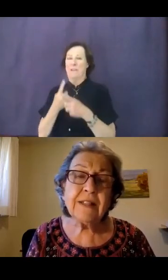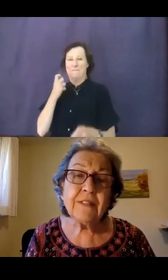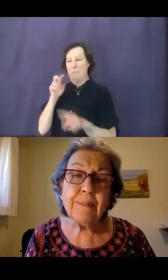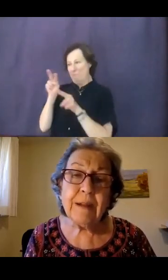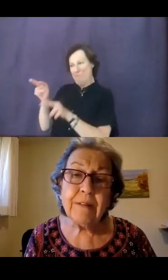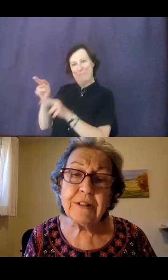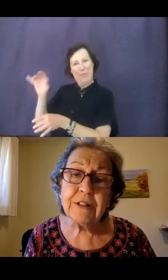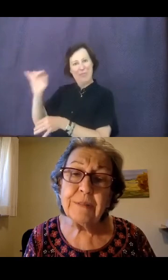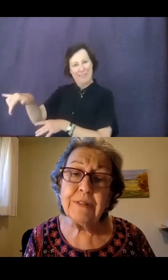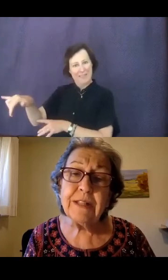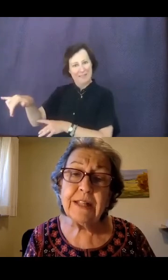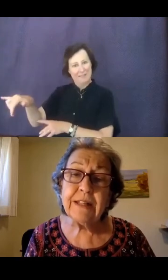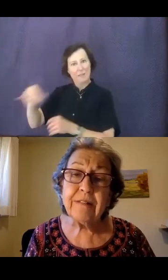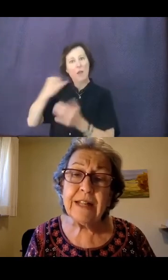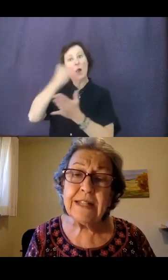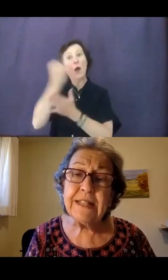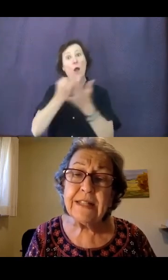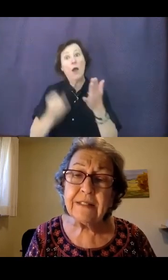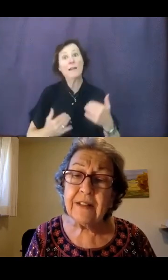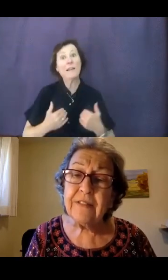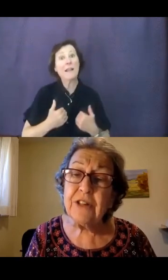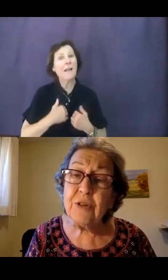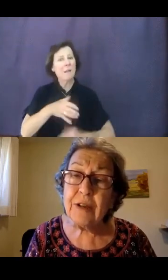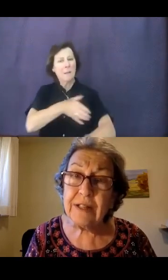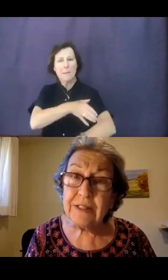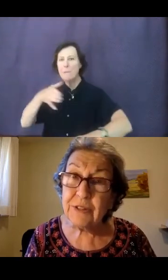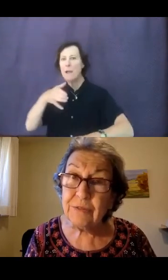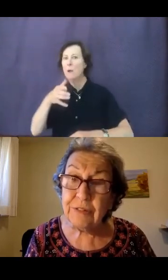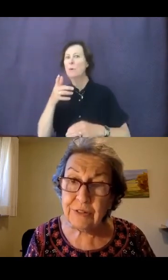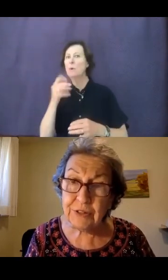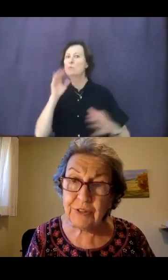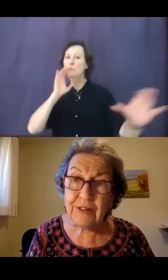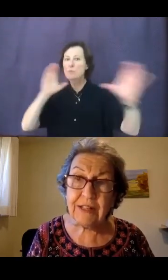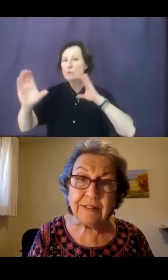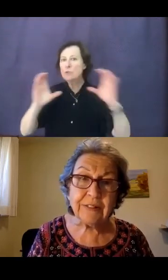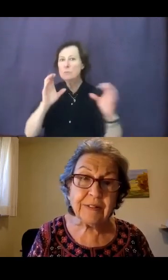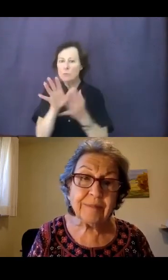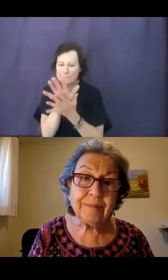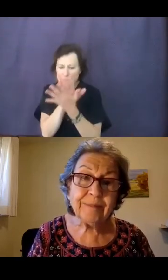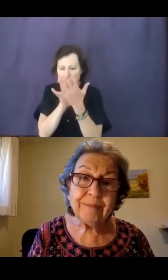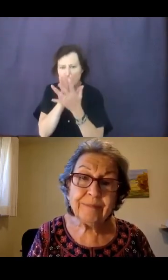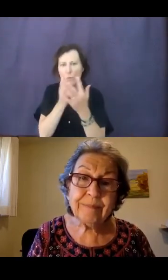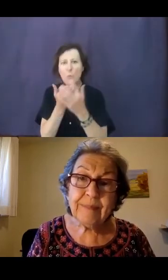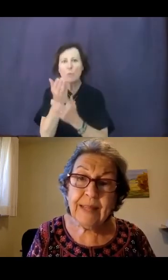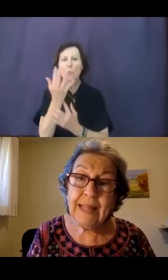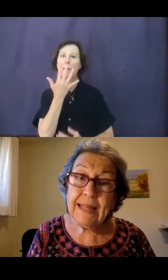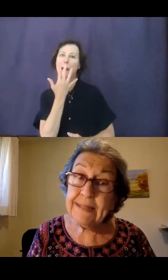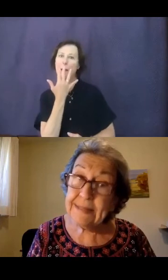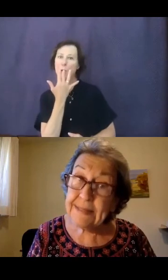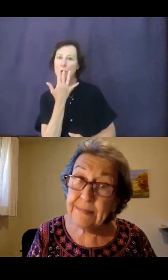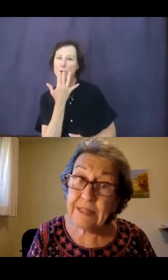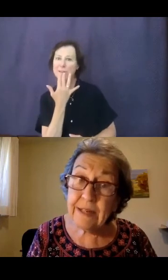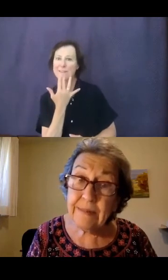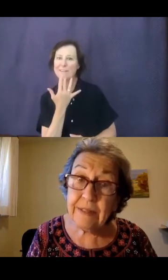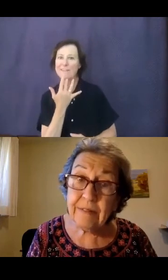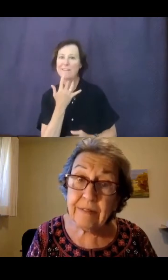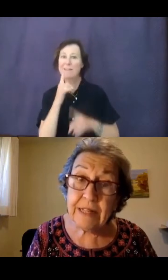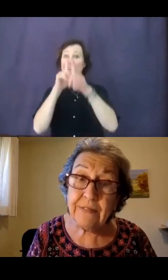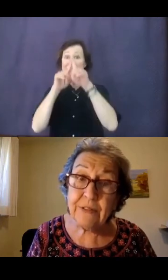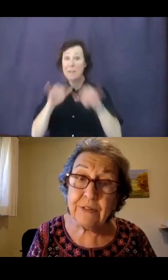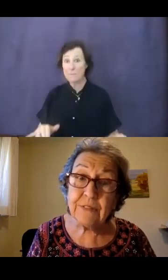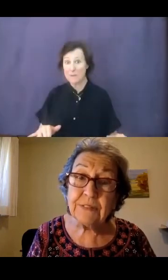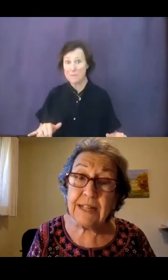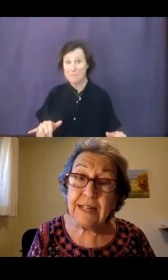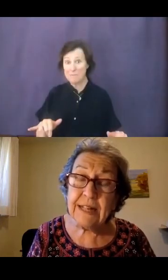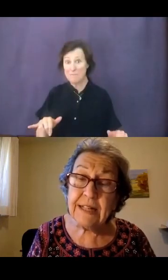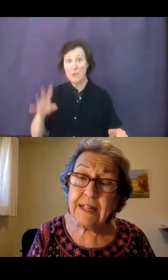Artists have the power to communicate a great deal of nuance through the use of color. And at the same time, the creative